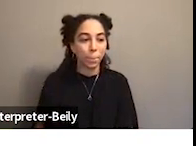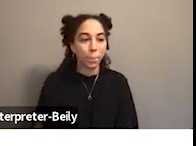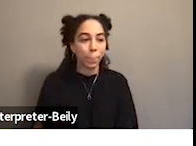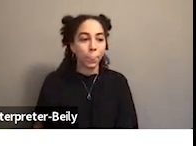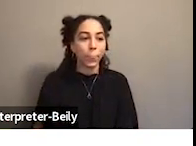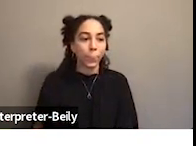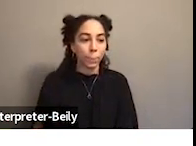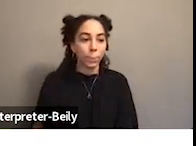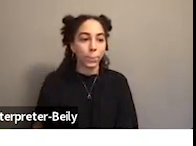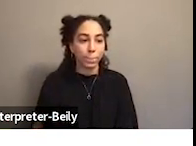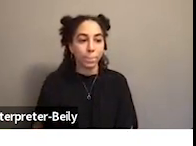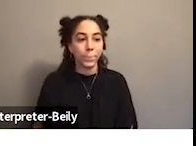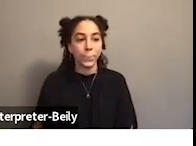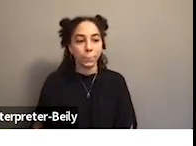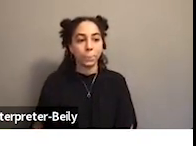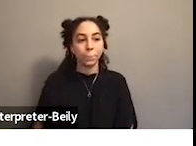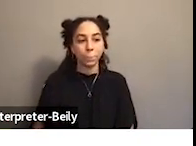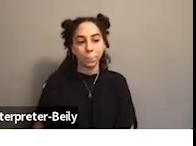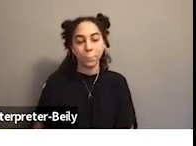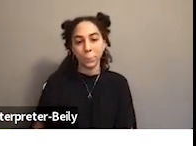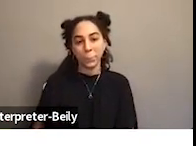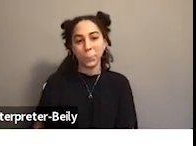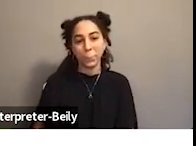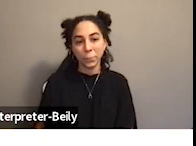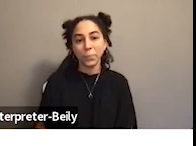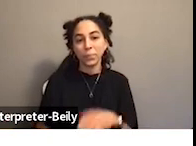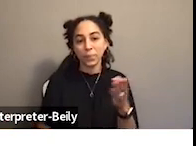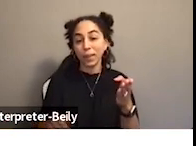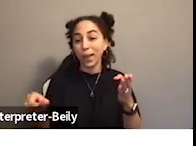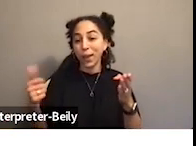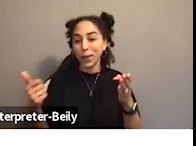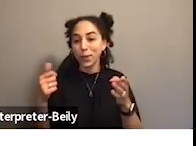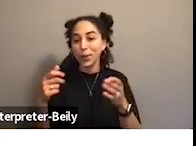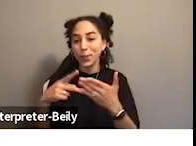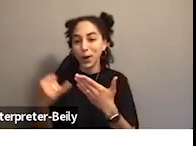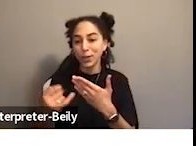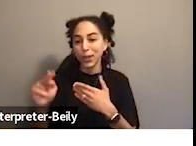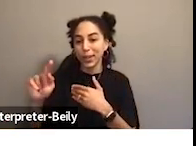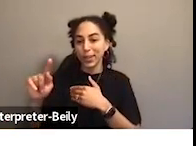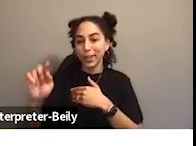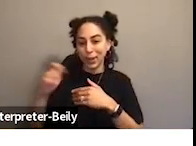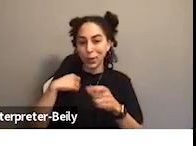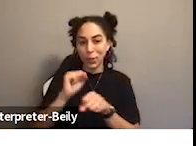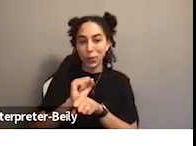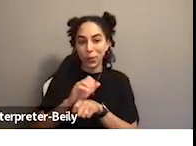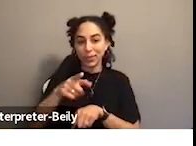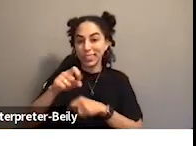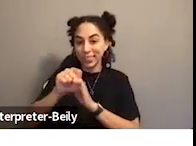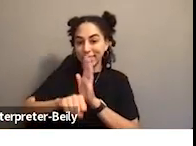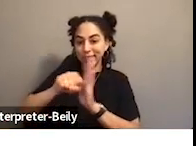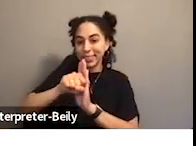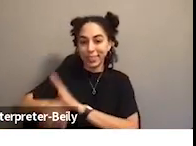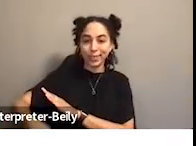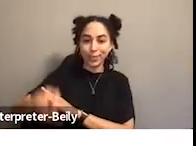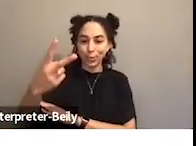And then another project that Nate works on, we're happy to announce season 2 of the DODD